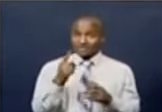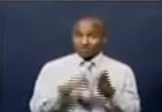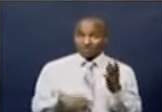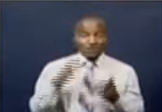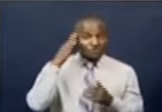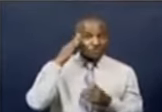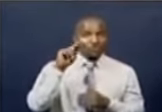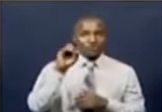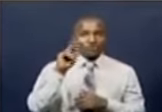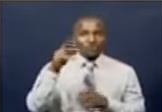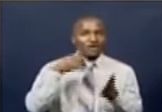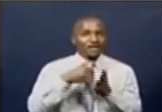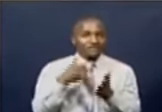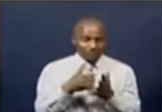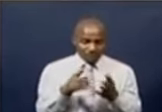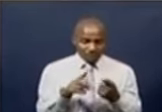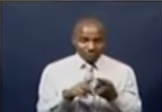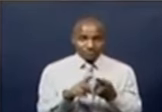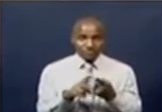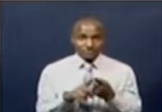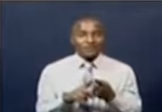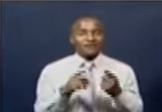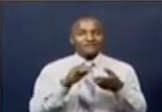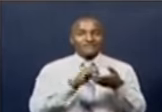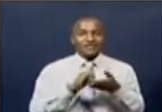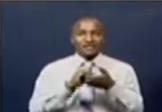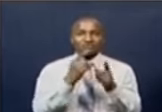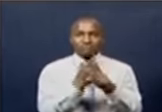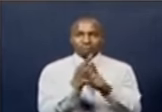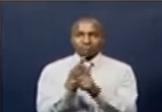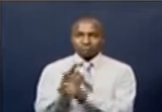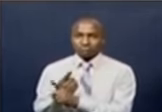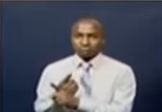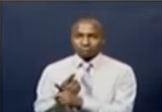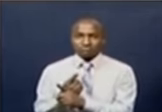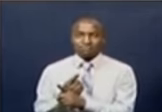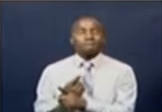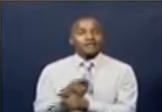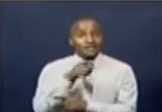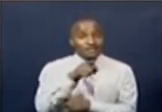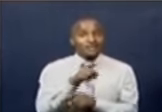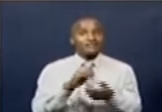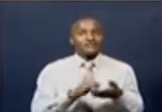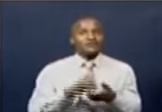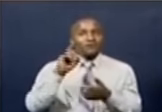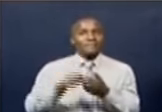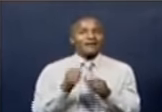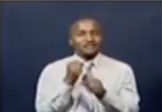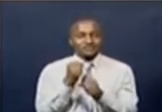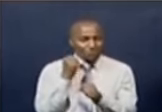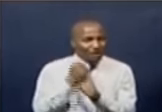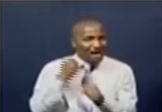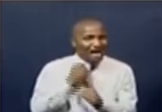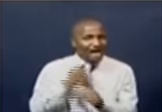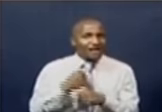NOC comprises of many federations. Those federations should work hard and see that NOC